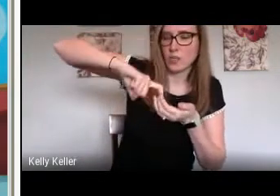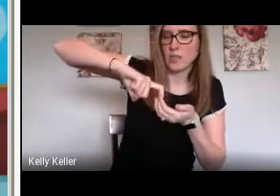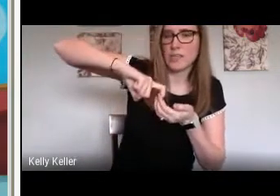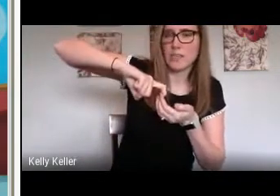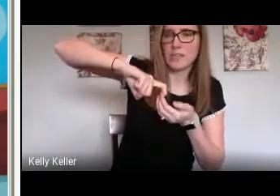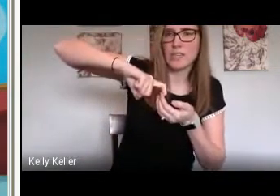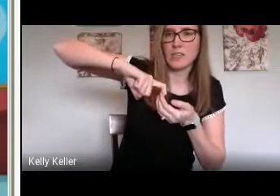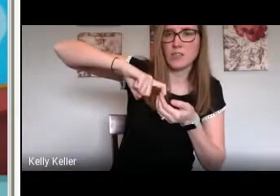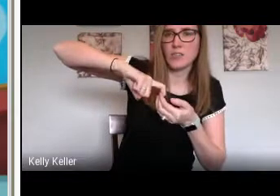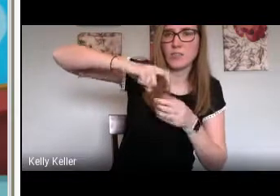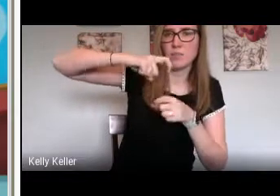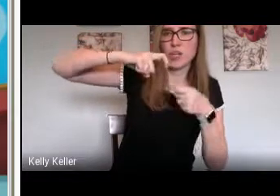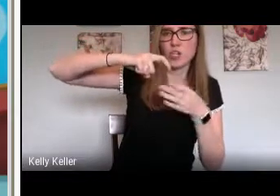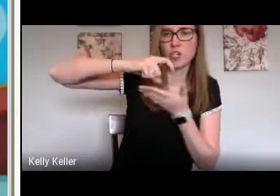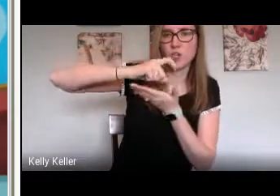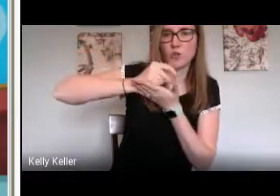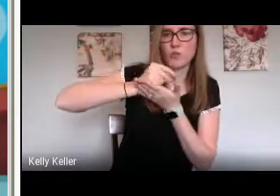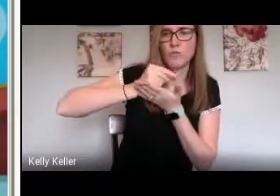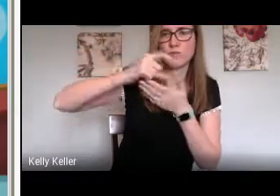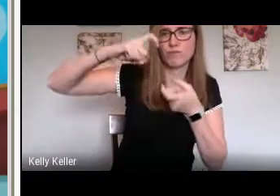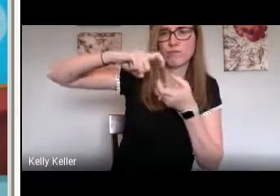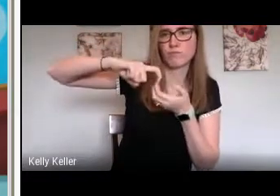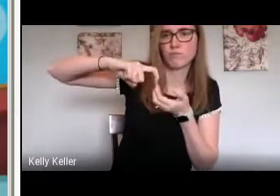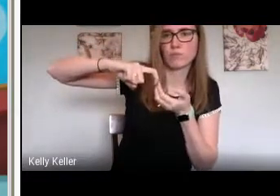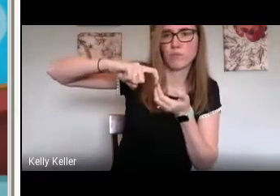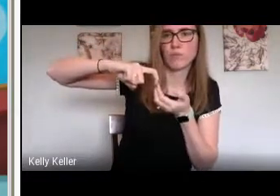hook into my glue